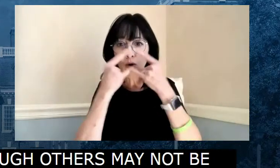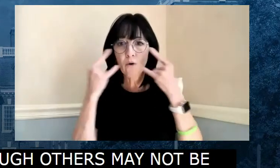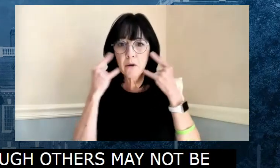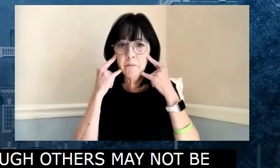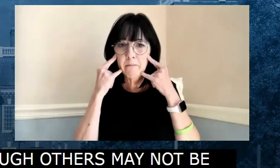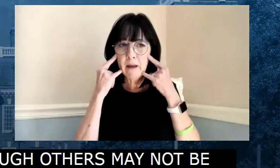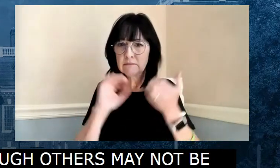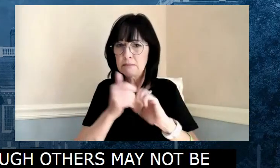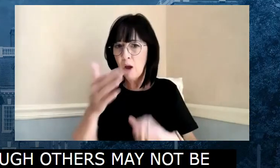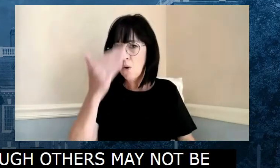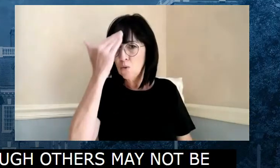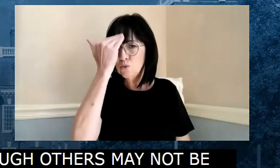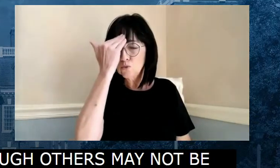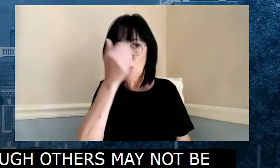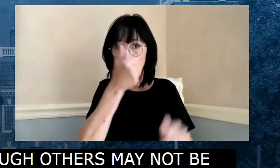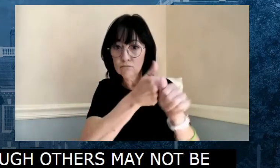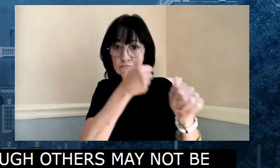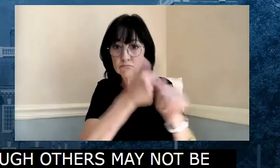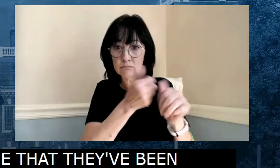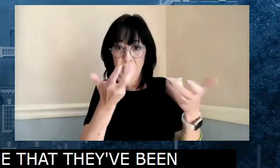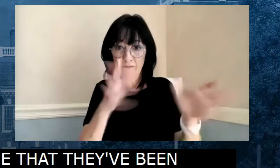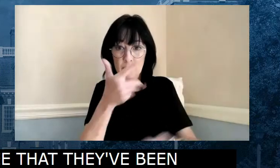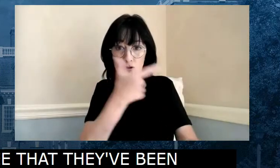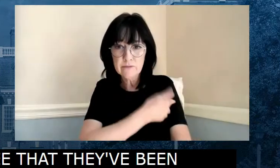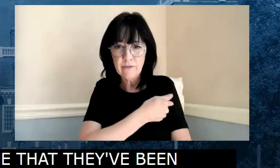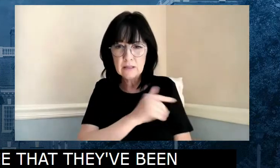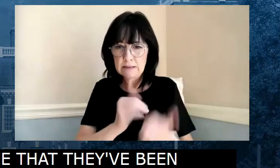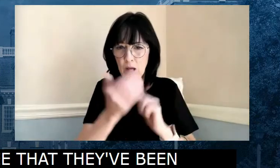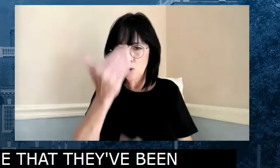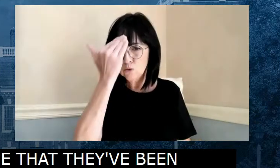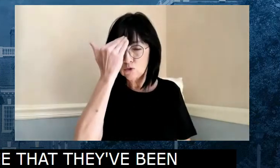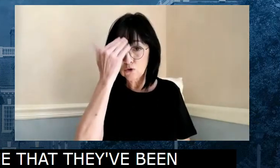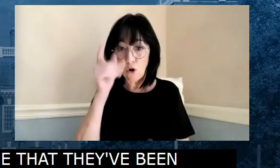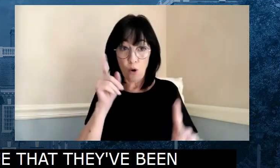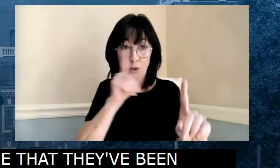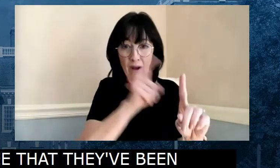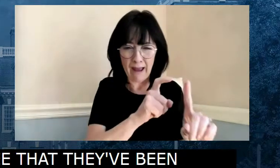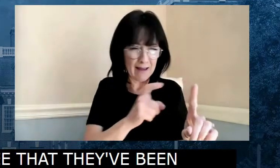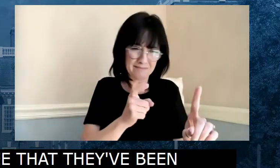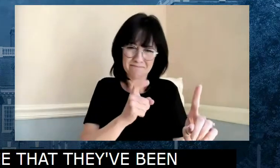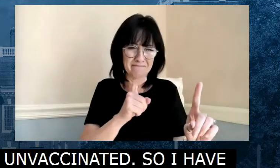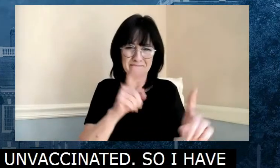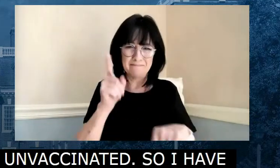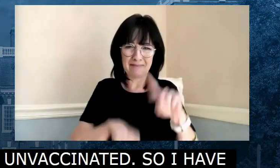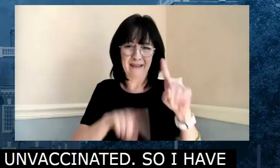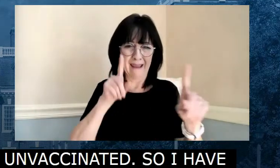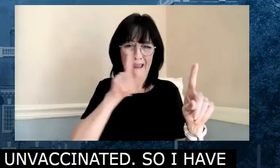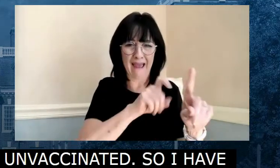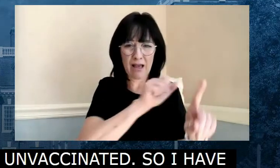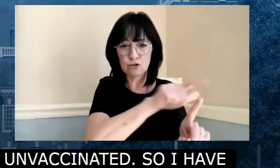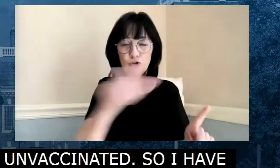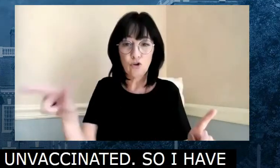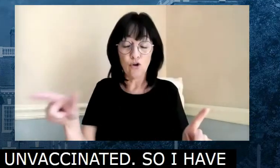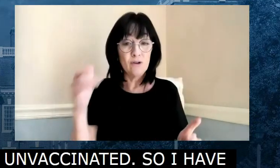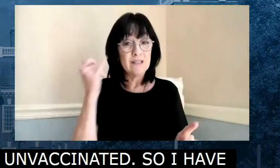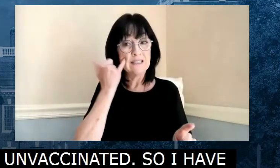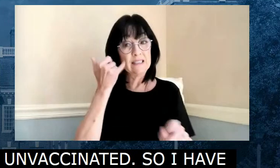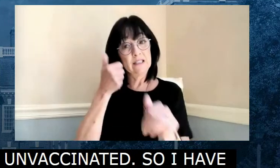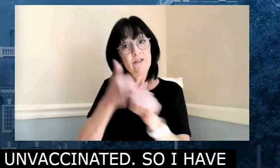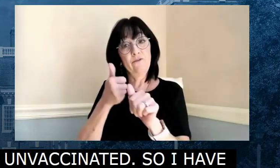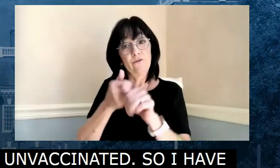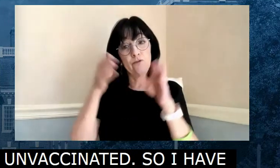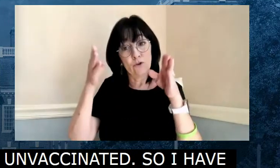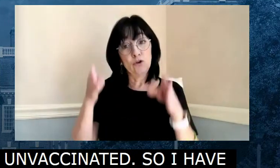are safe if you're unvaccinated. So I have to repeat, if you're unvaccinated and unmasked, you are at risk of